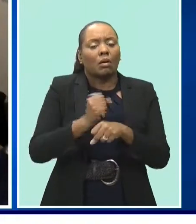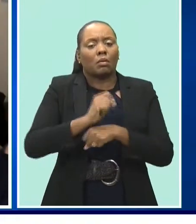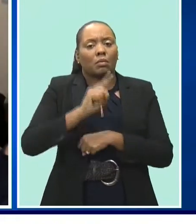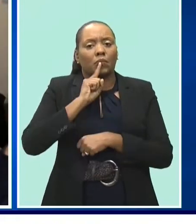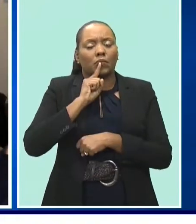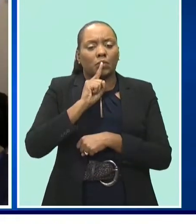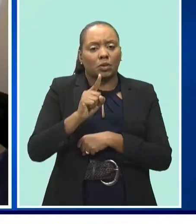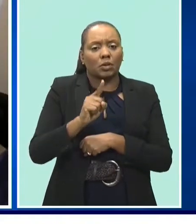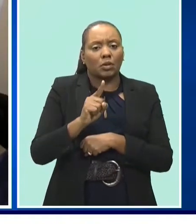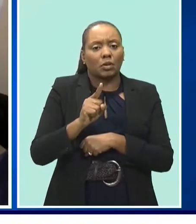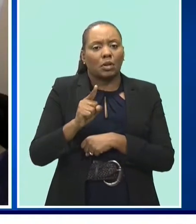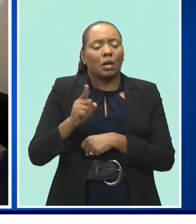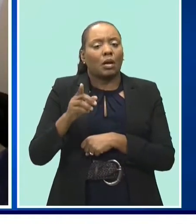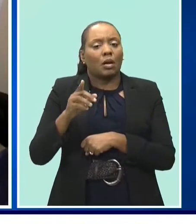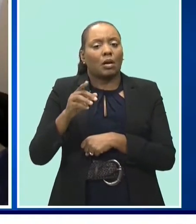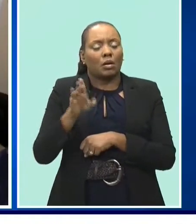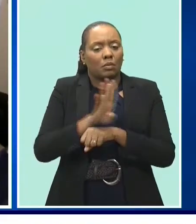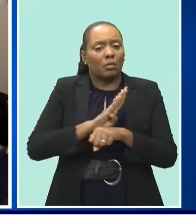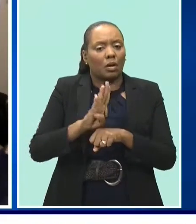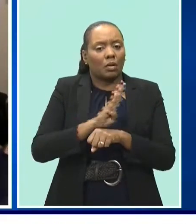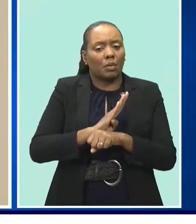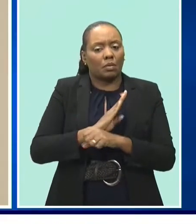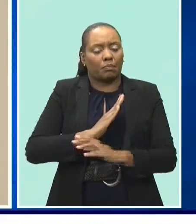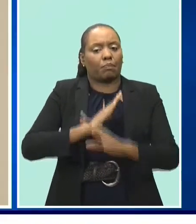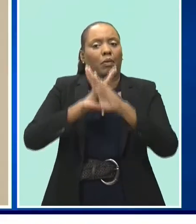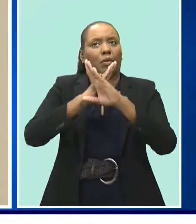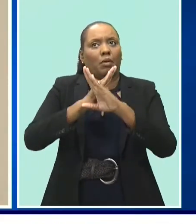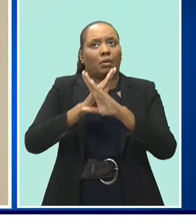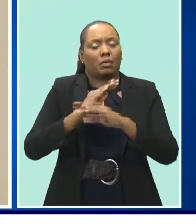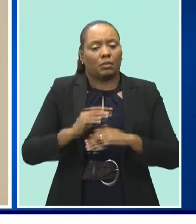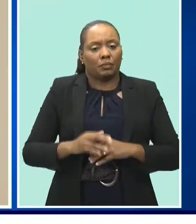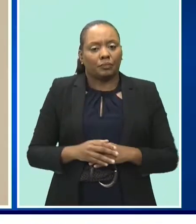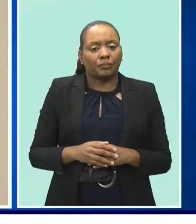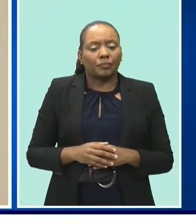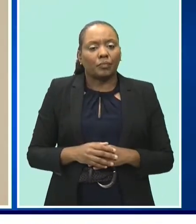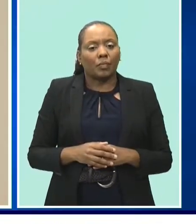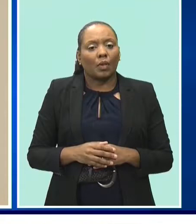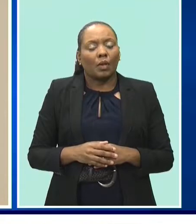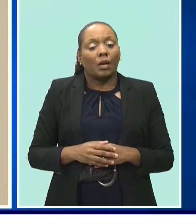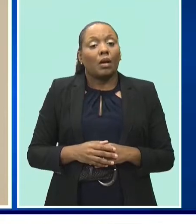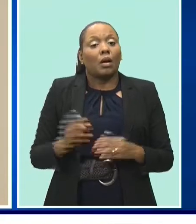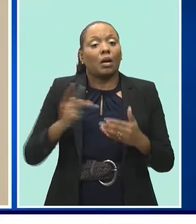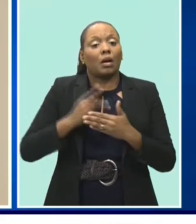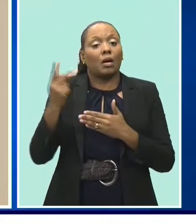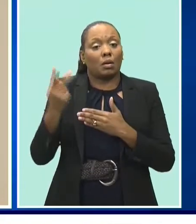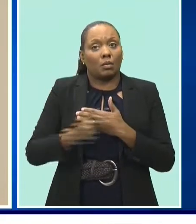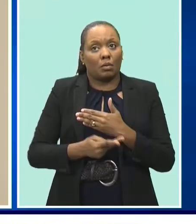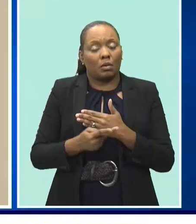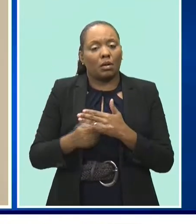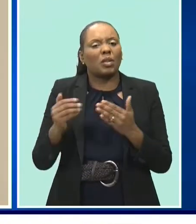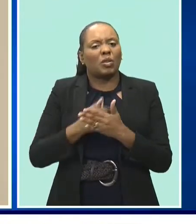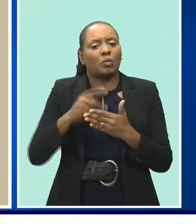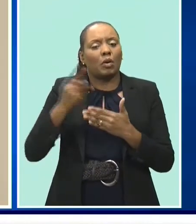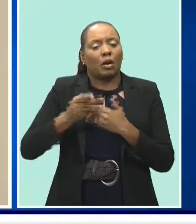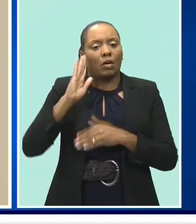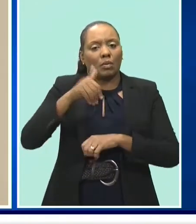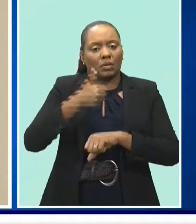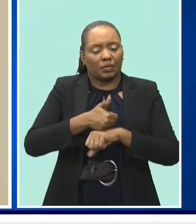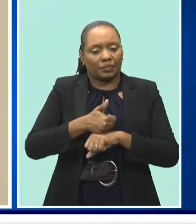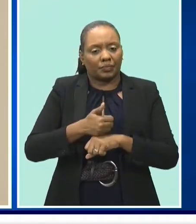and sustainable Barbados. One of those initiatives is the Roofs to Reefs program. It is making sure that from the household